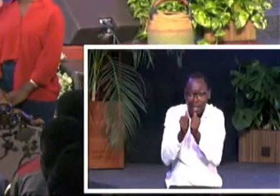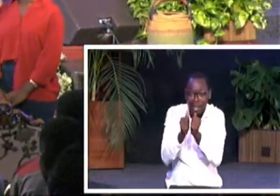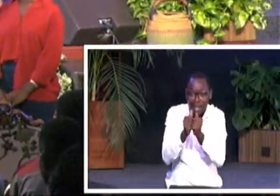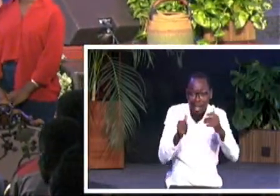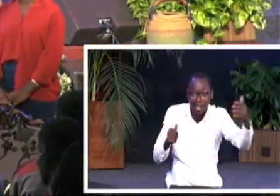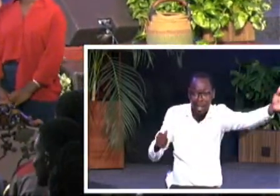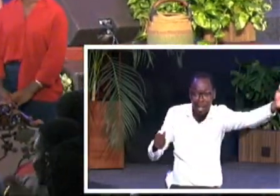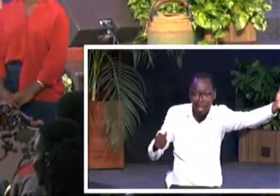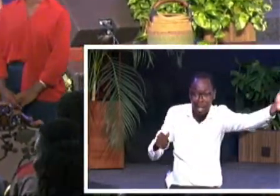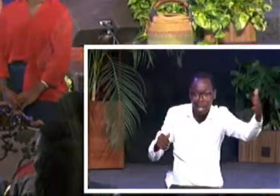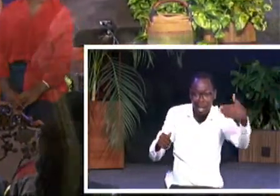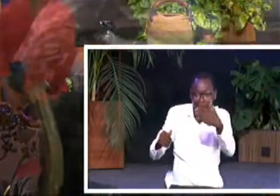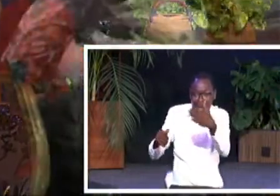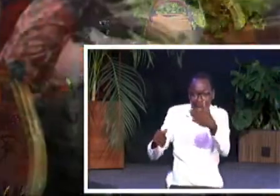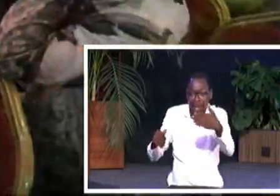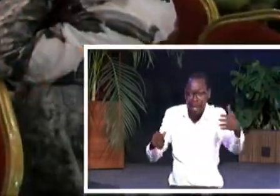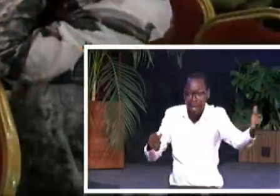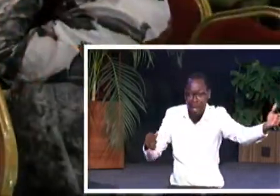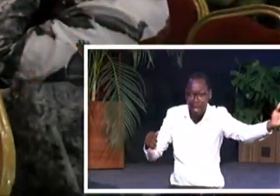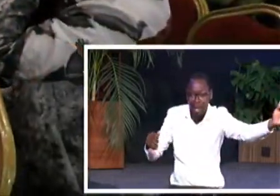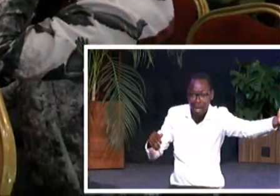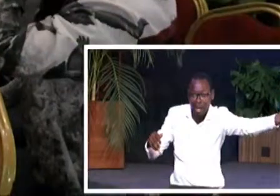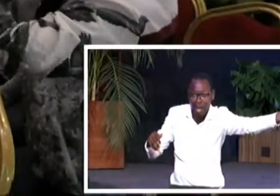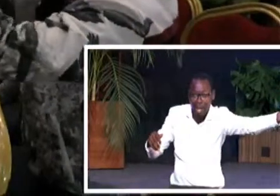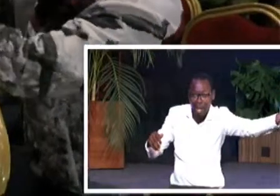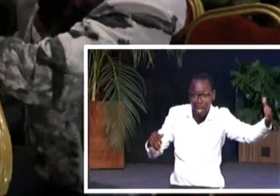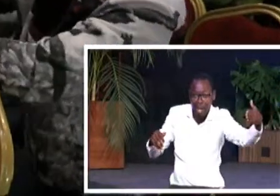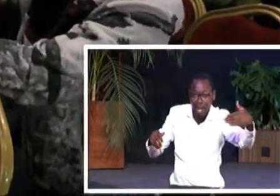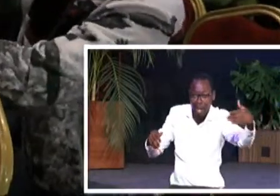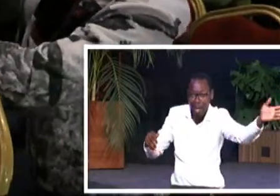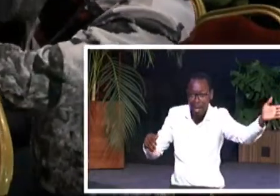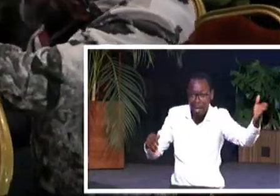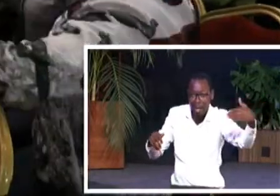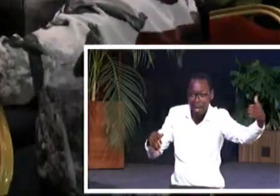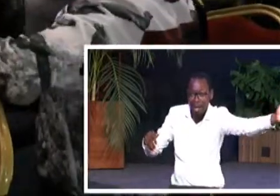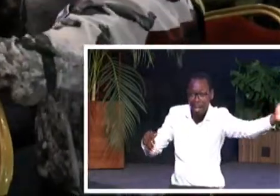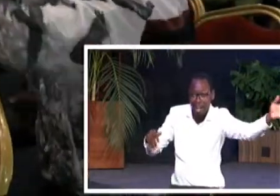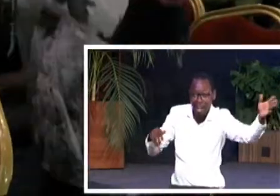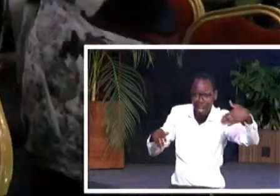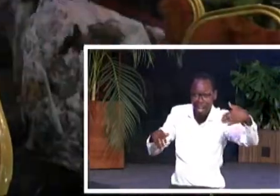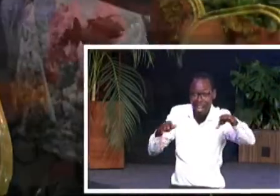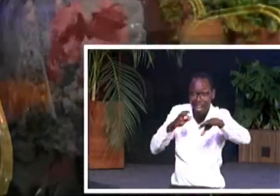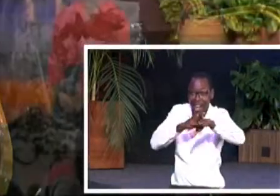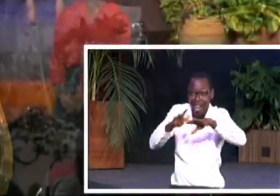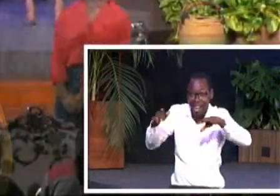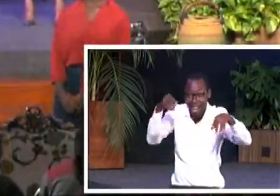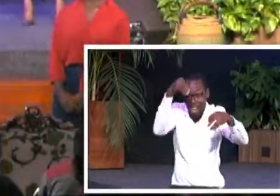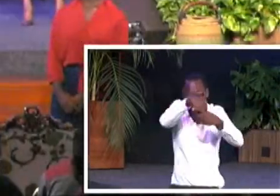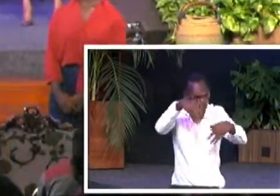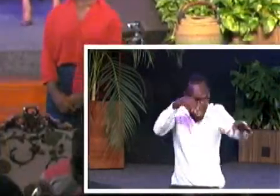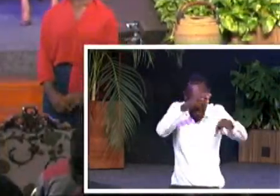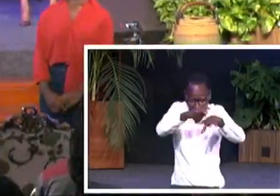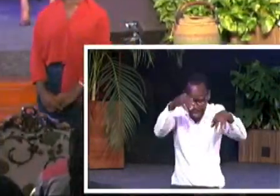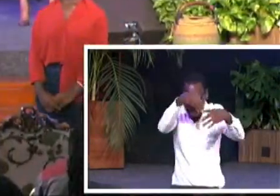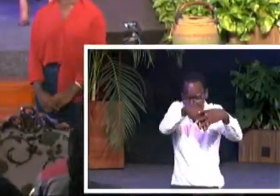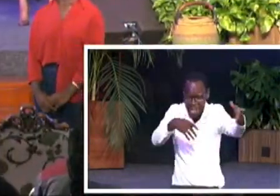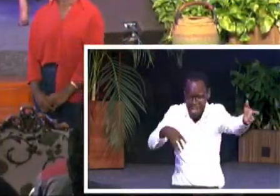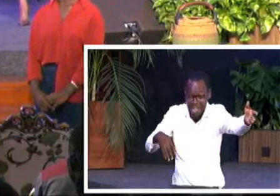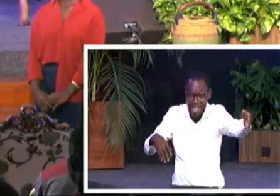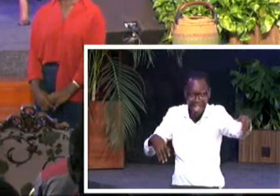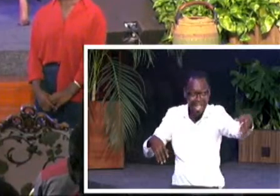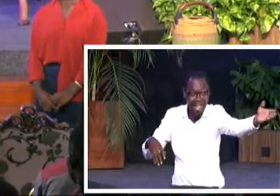Left. All right. Left. Okay, new wine, is it Senna or Rita? This